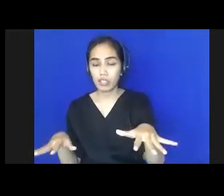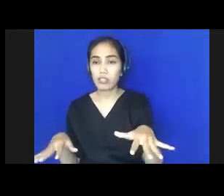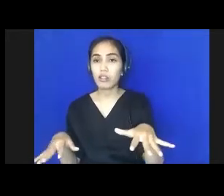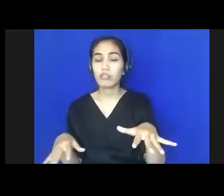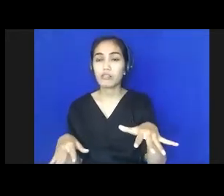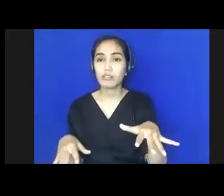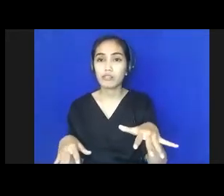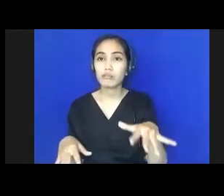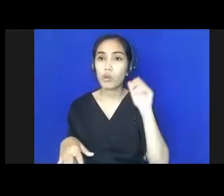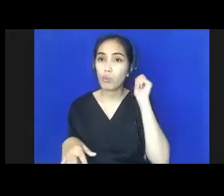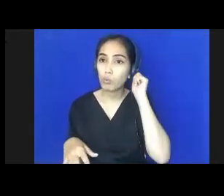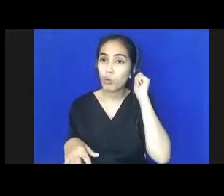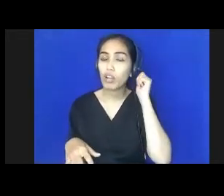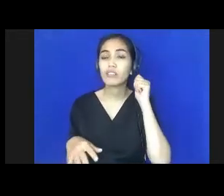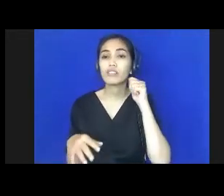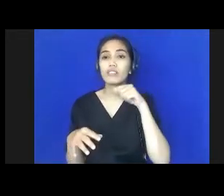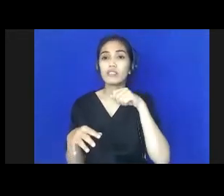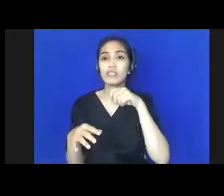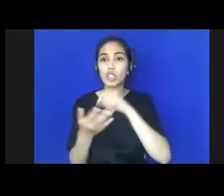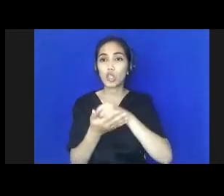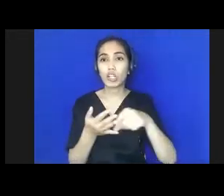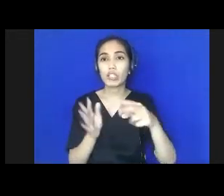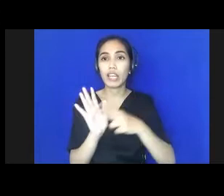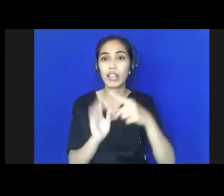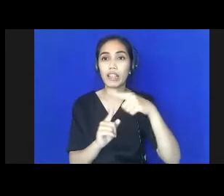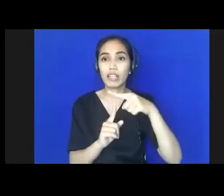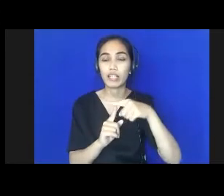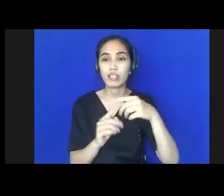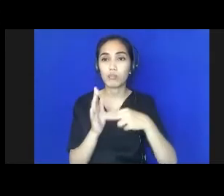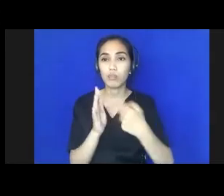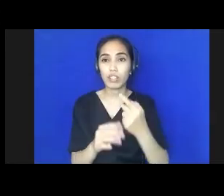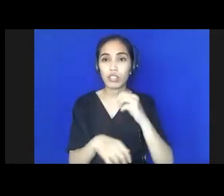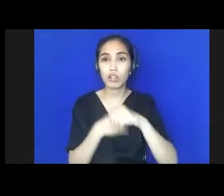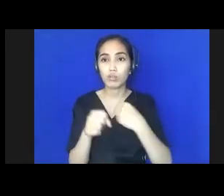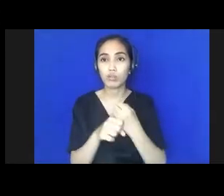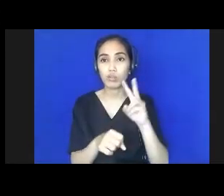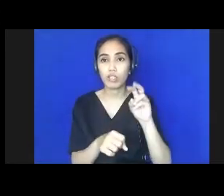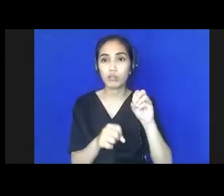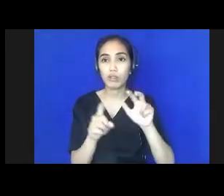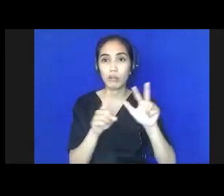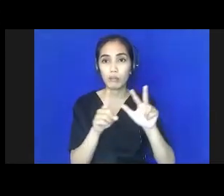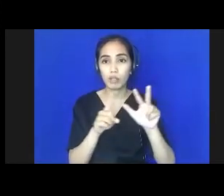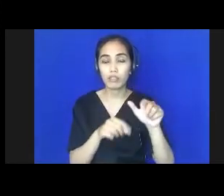started the program in 2018, none of the girls said that they got the tablets and